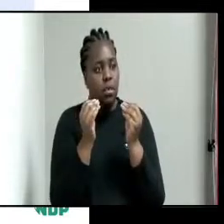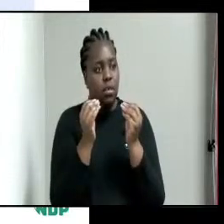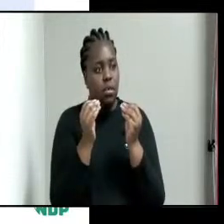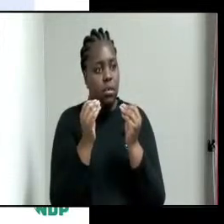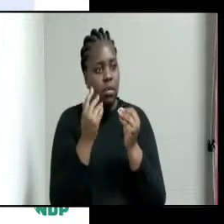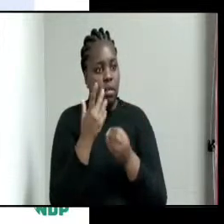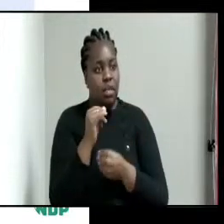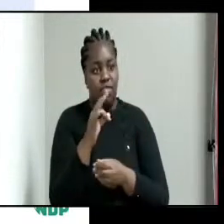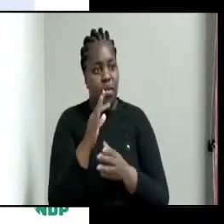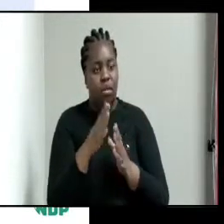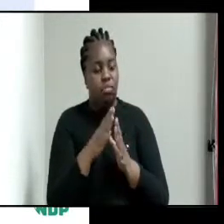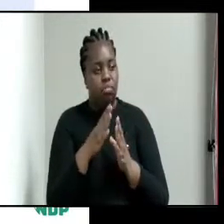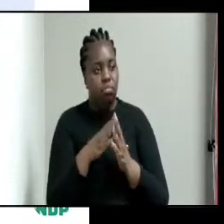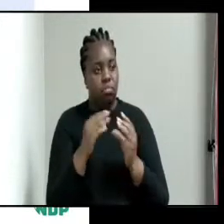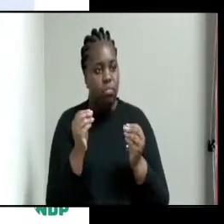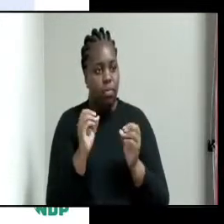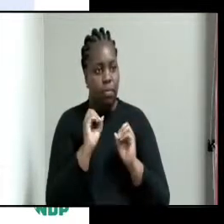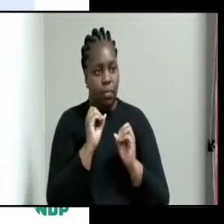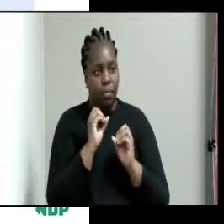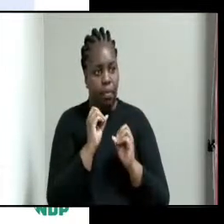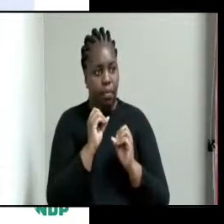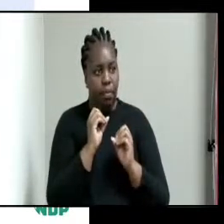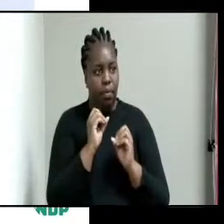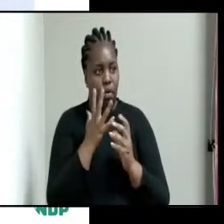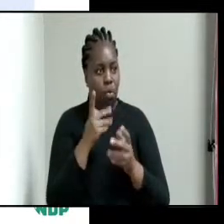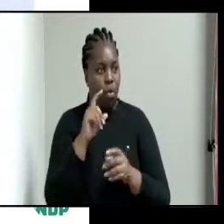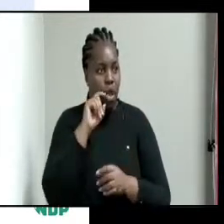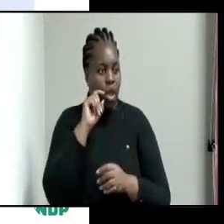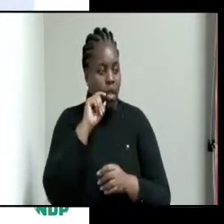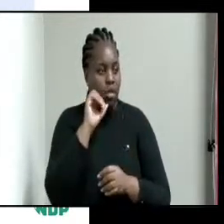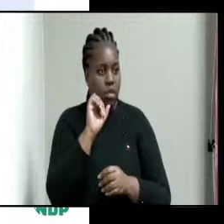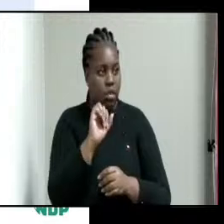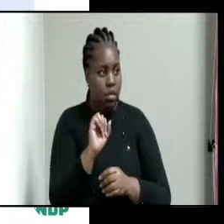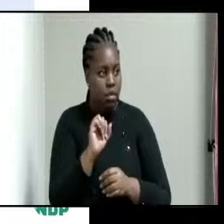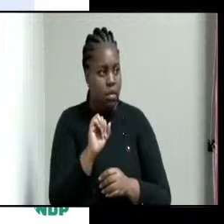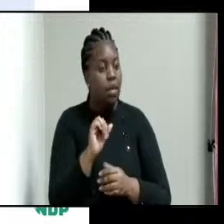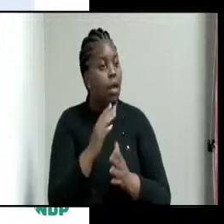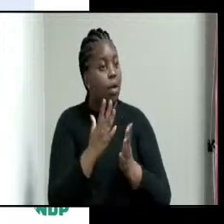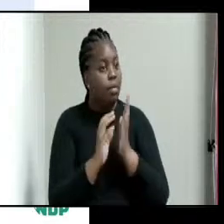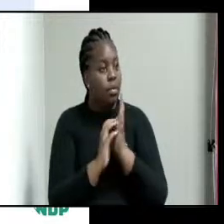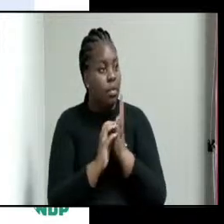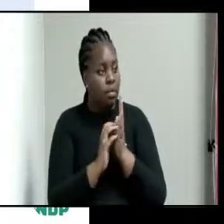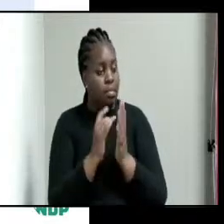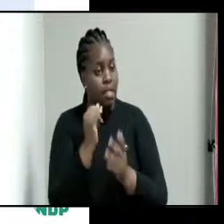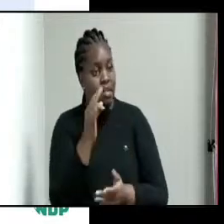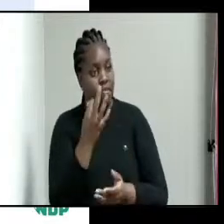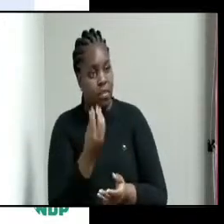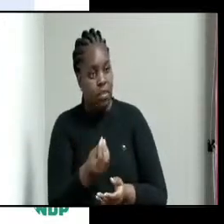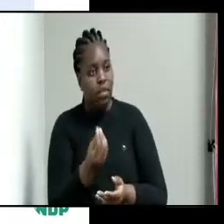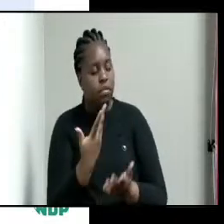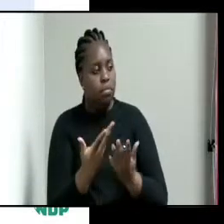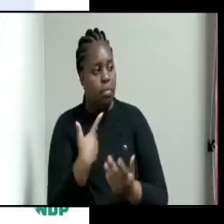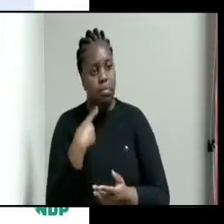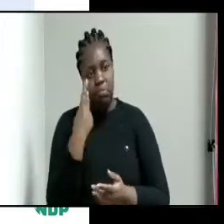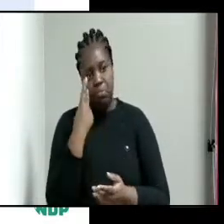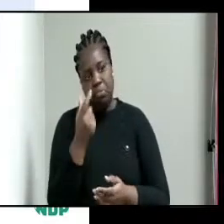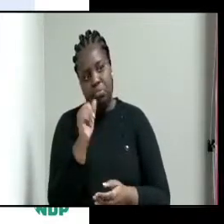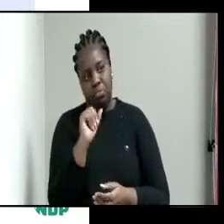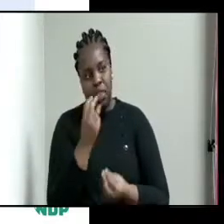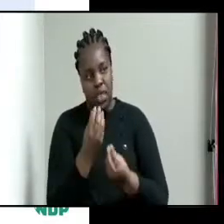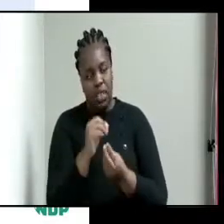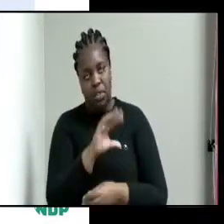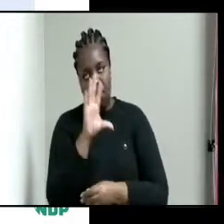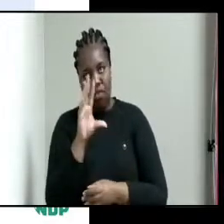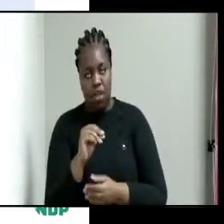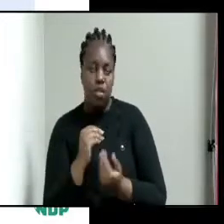not complete a grade required for his or her age. For instance, if a child, according to South African